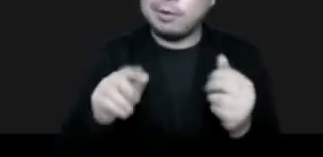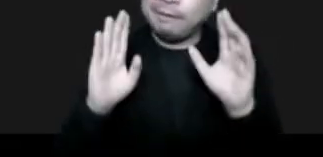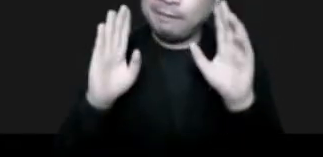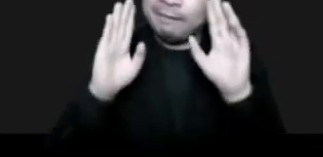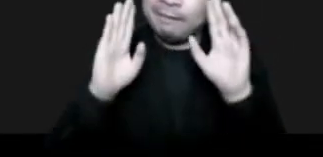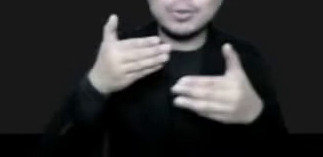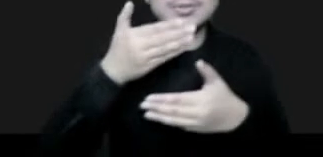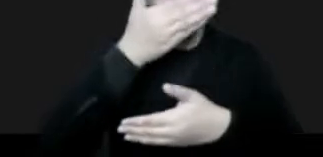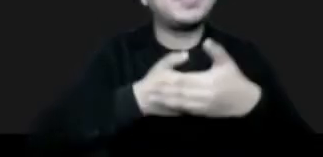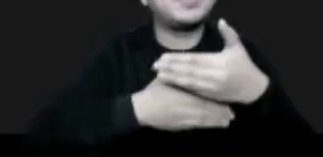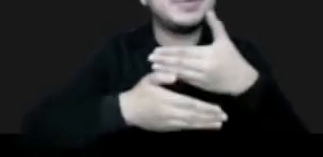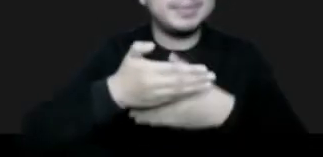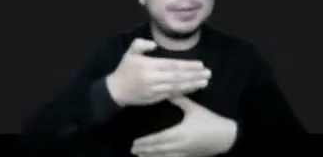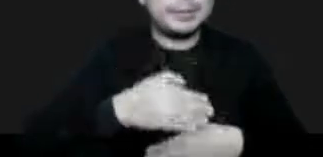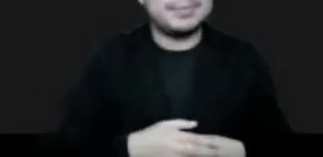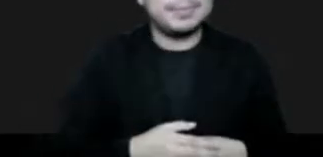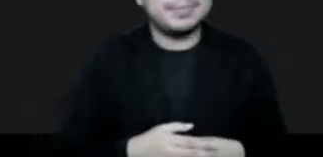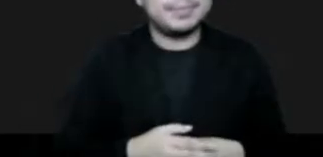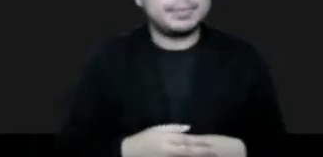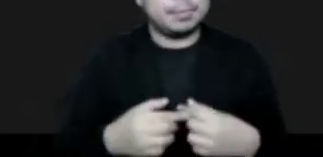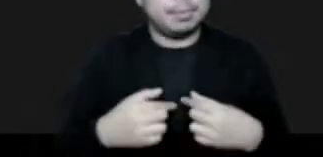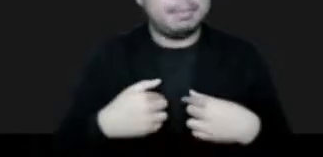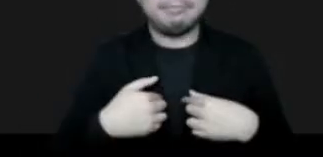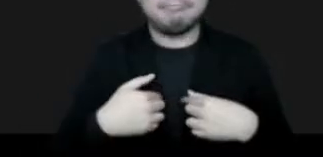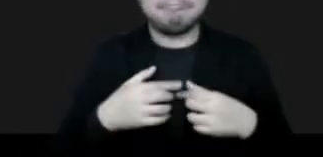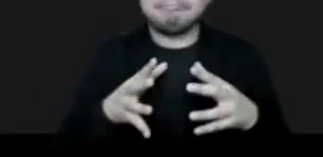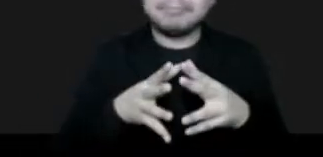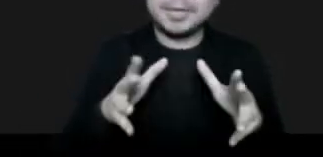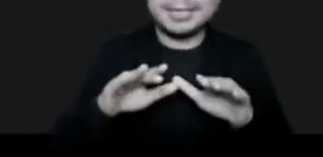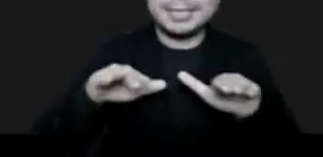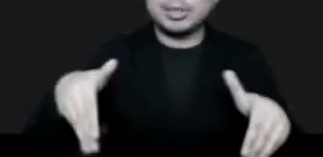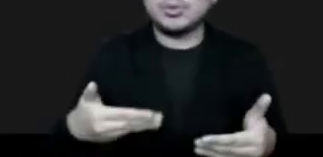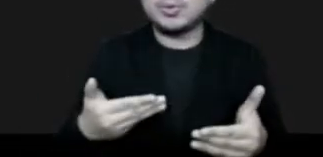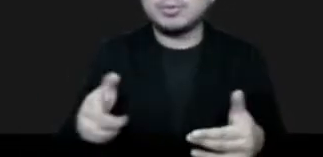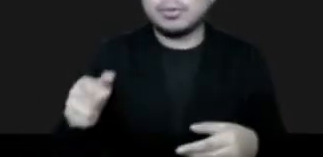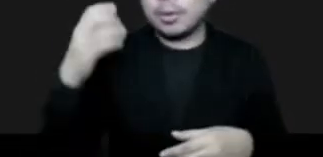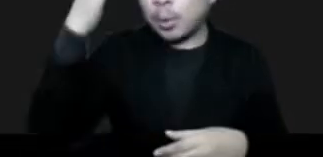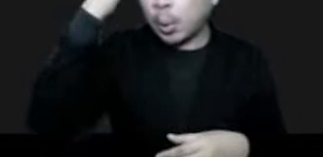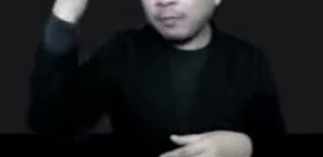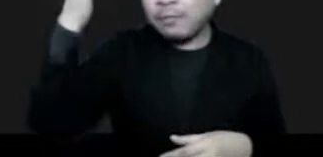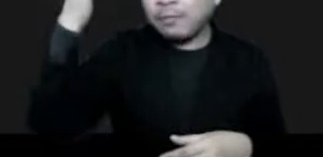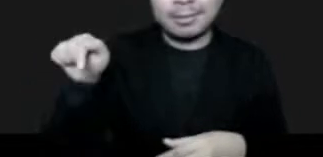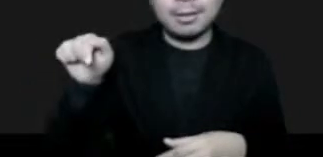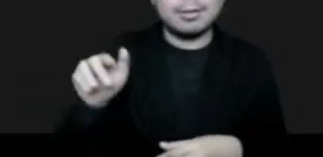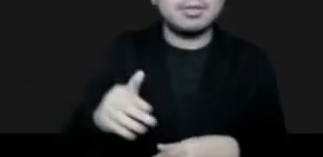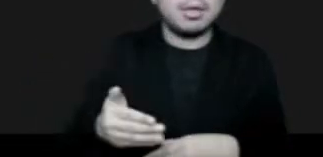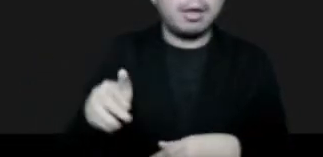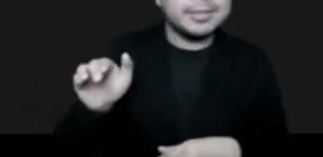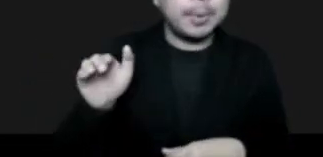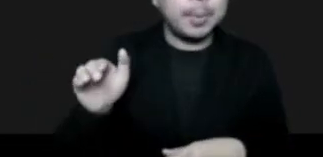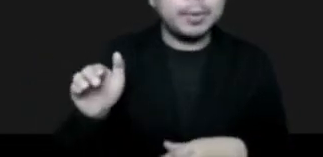And as my introduction, the government of Zimbabwe, we are working